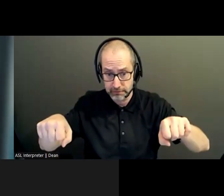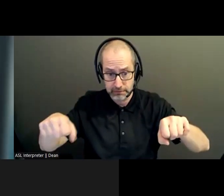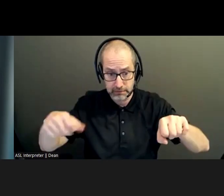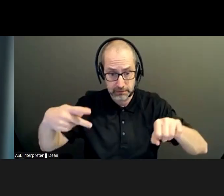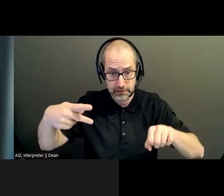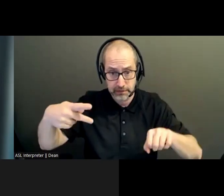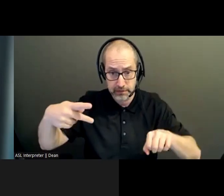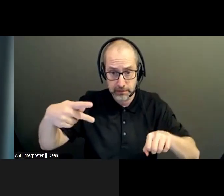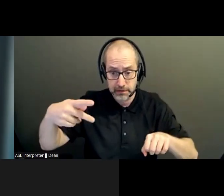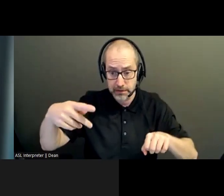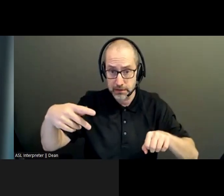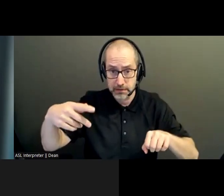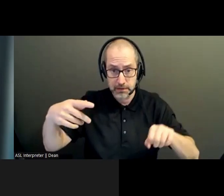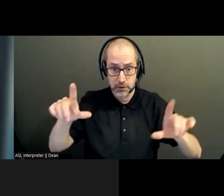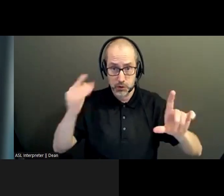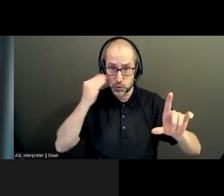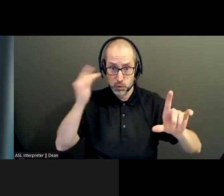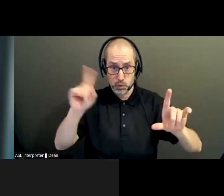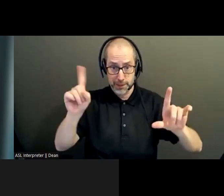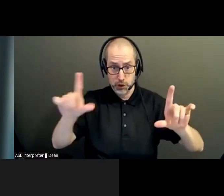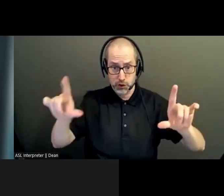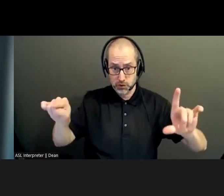camera.